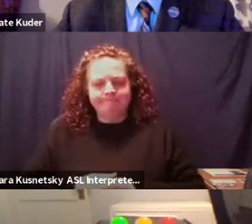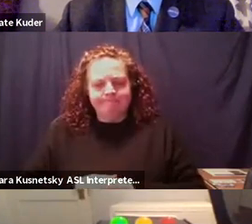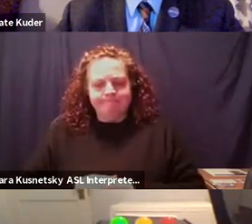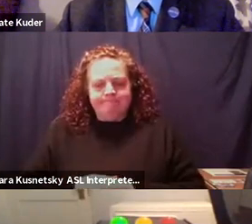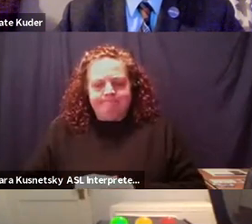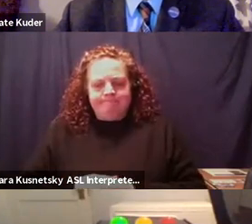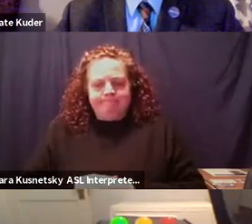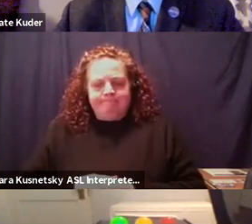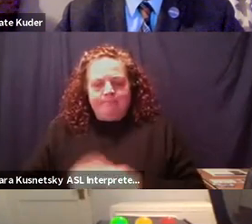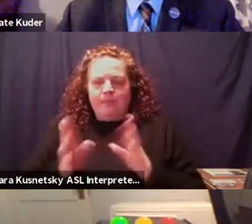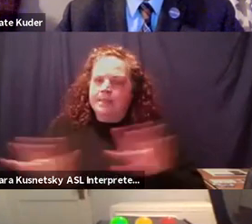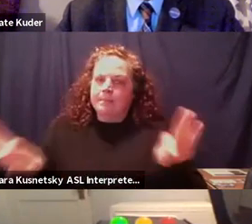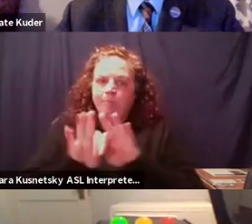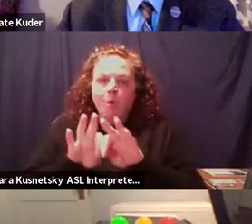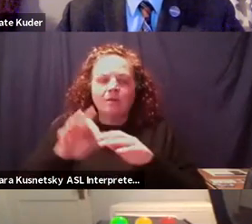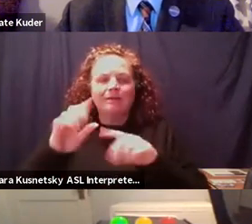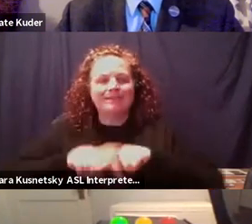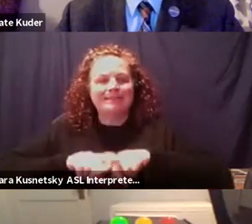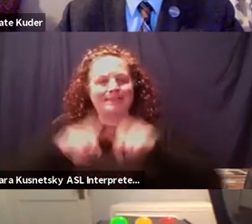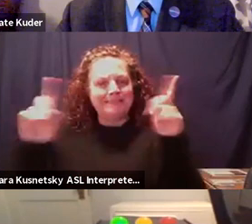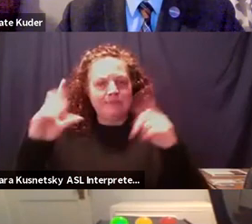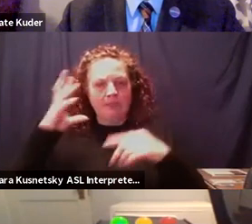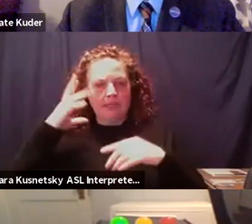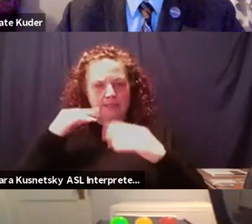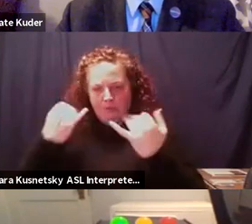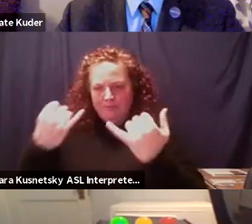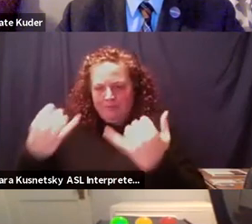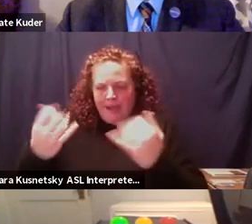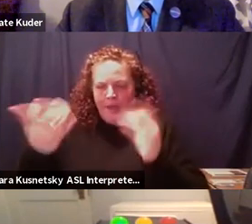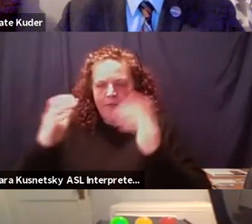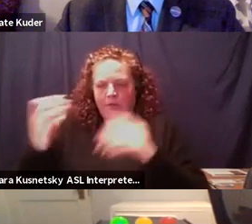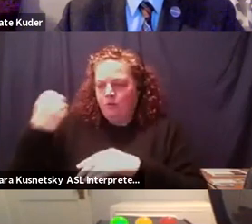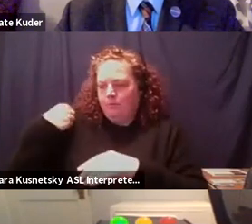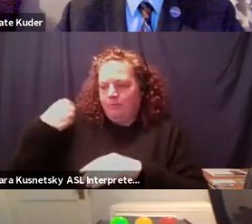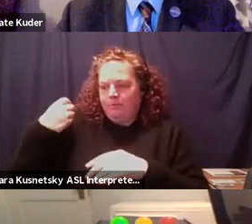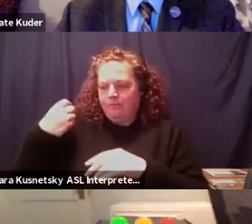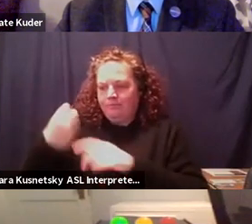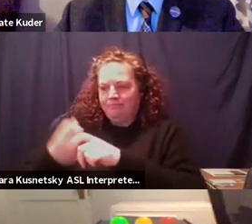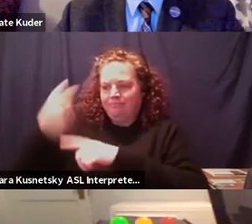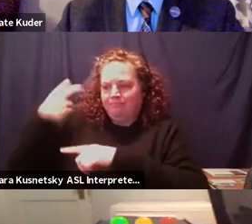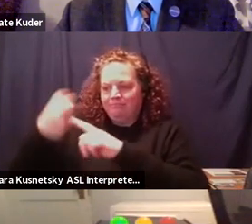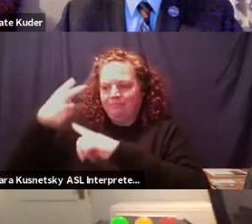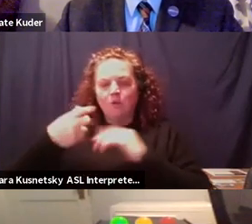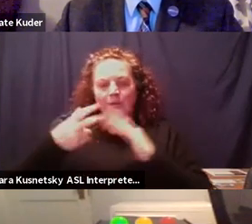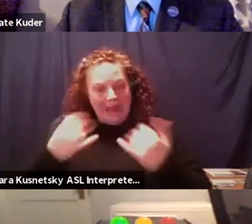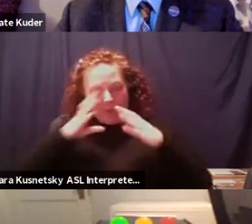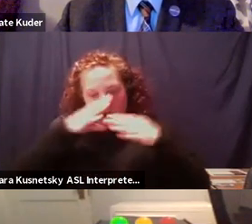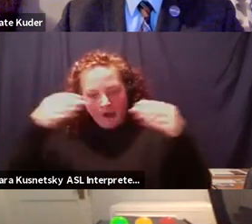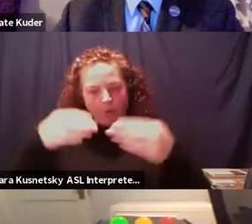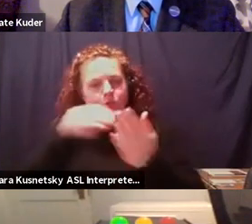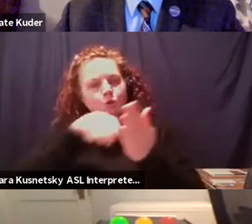different context than we've had in the past because we have really been so focused on those student experiences and